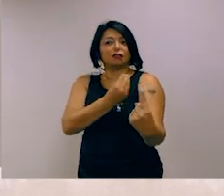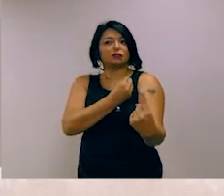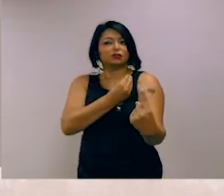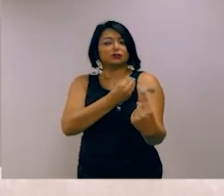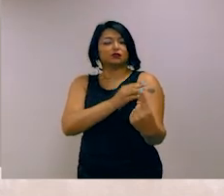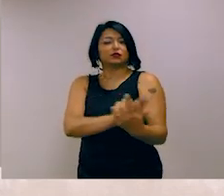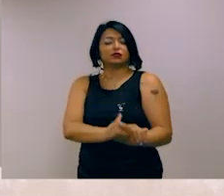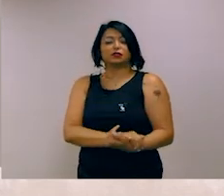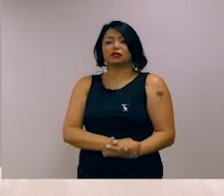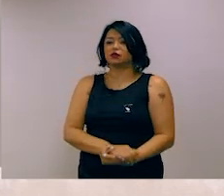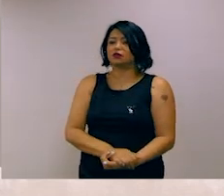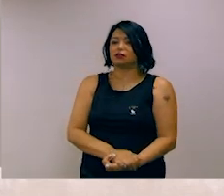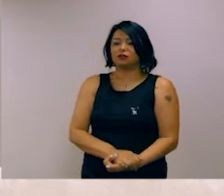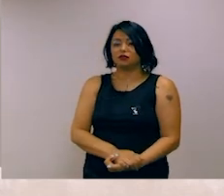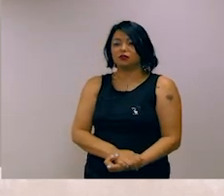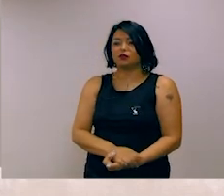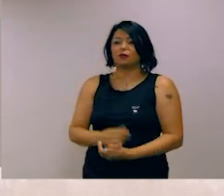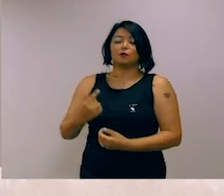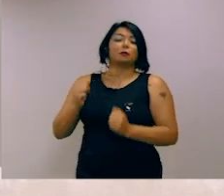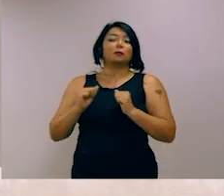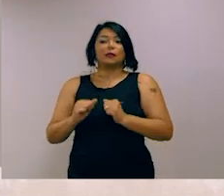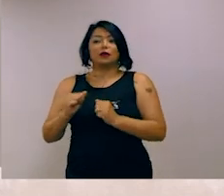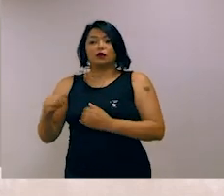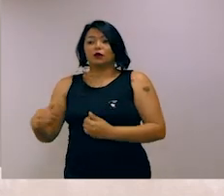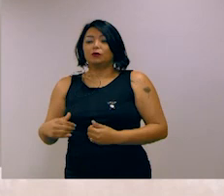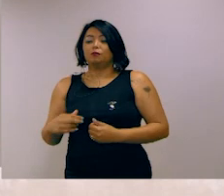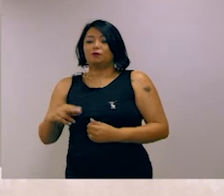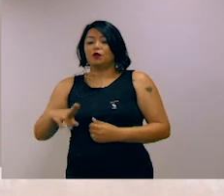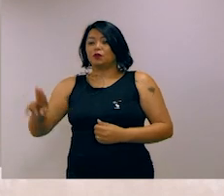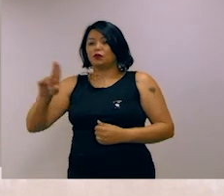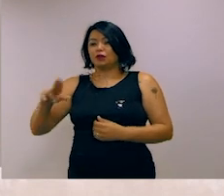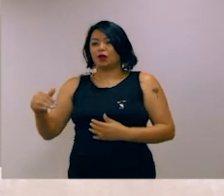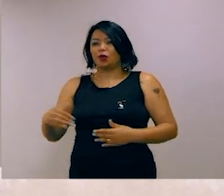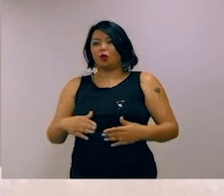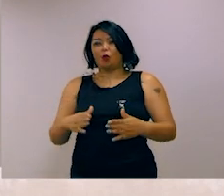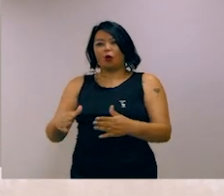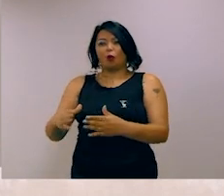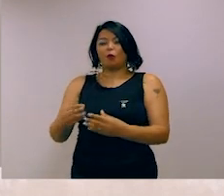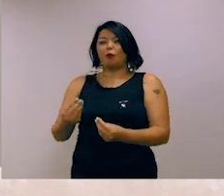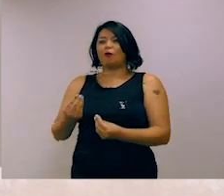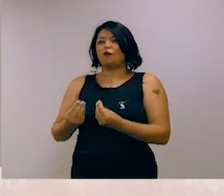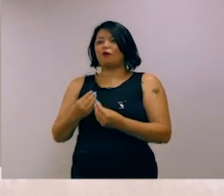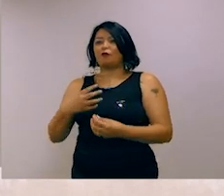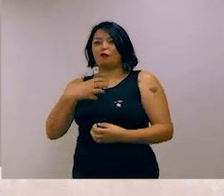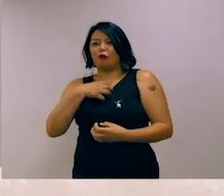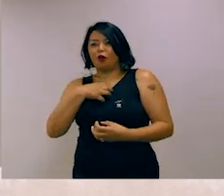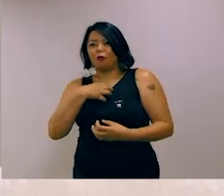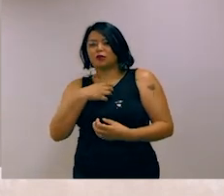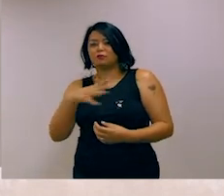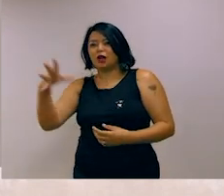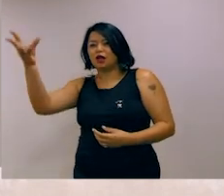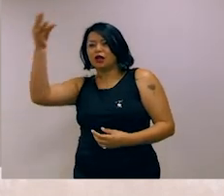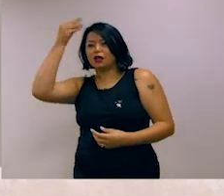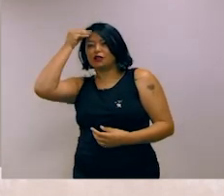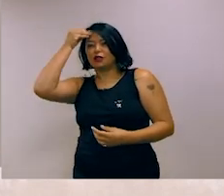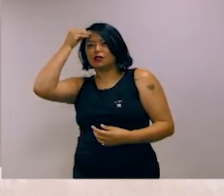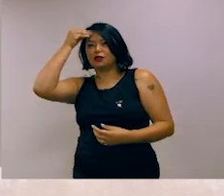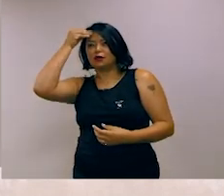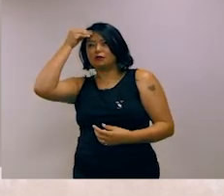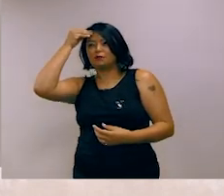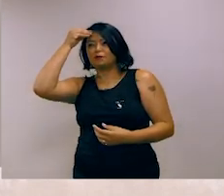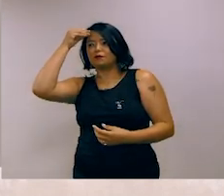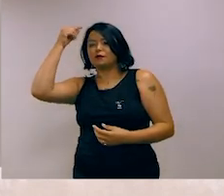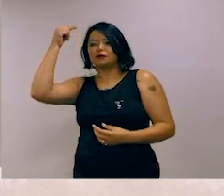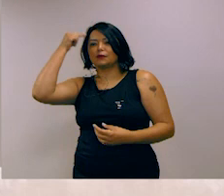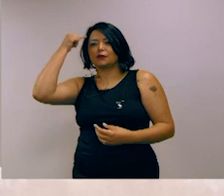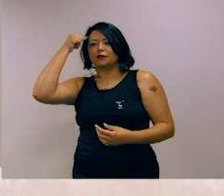leads from the cause to the effect. So thinking about our hypothetical